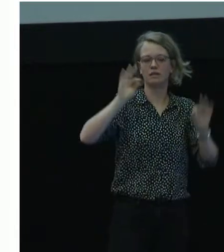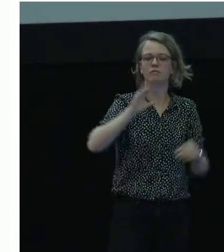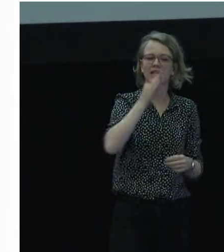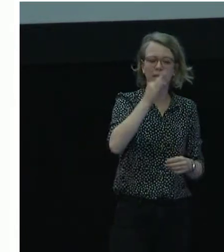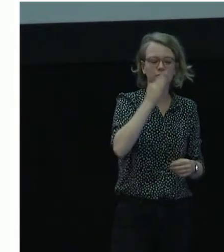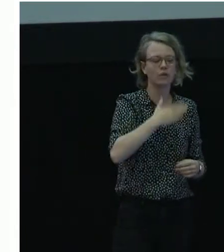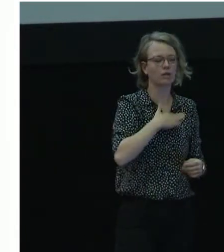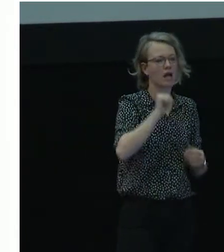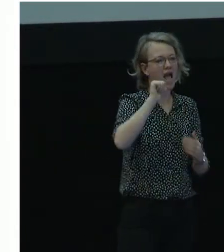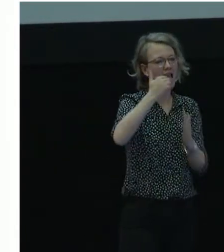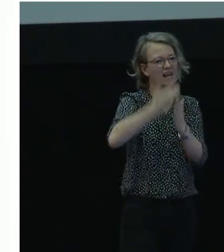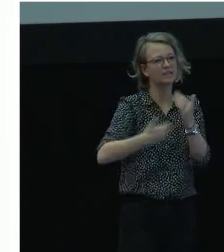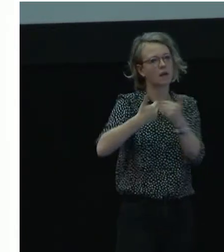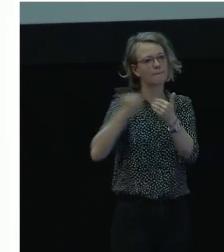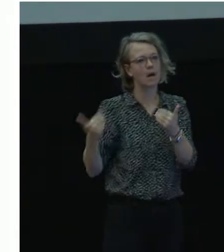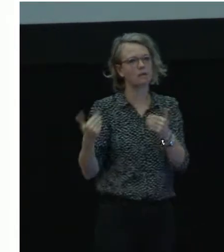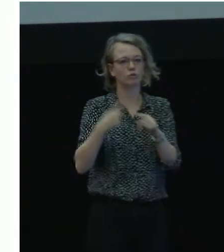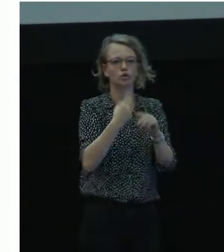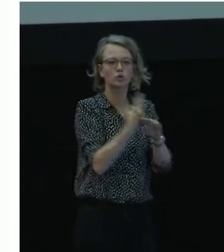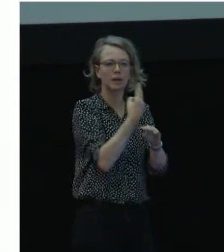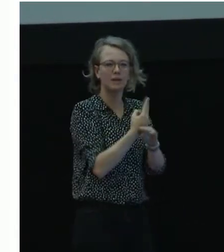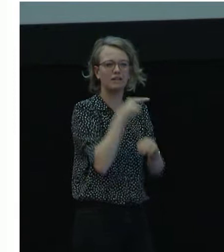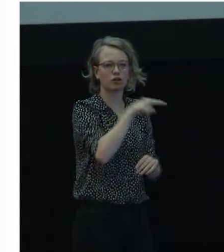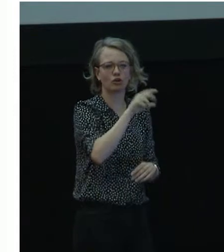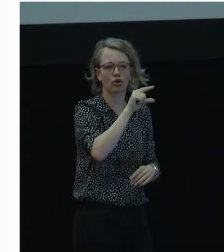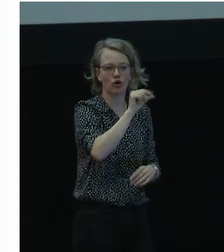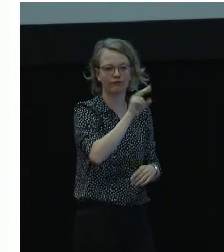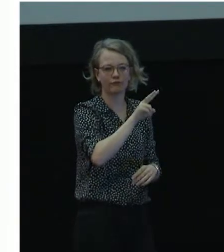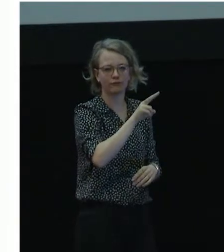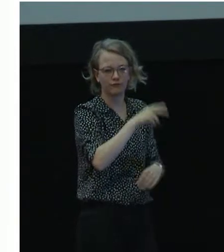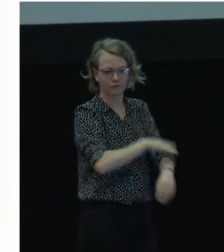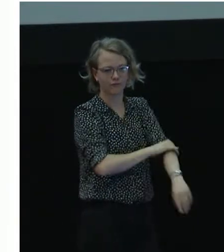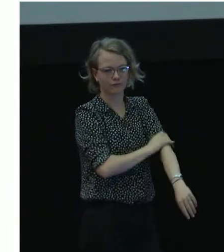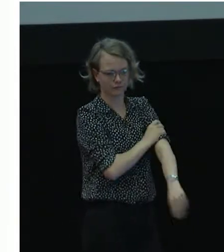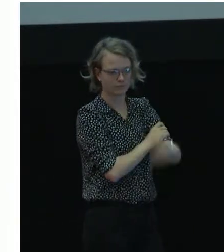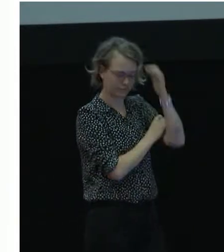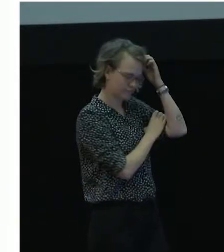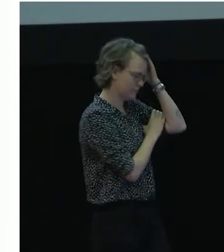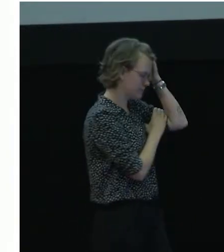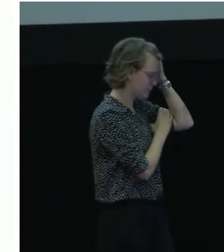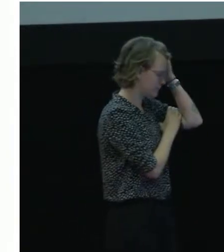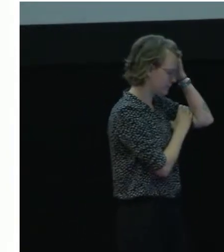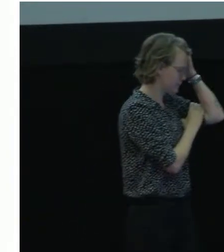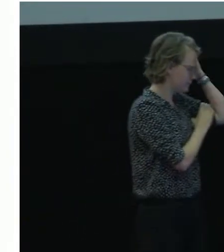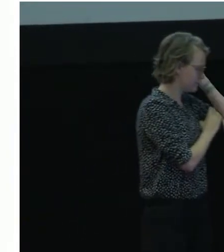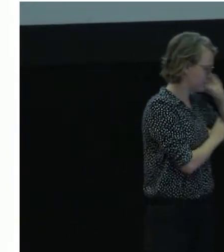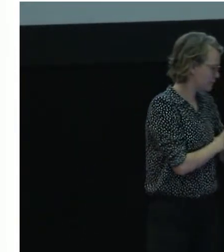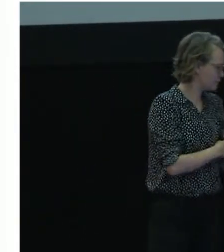I wanted to give you to improve the readability of your website. So these tips are